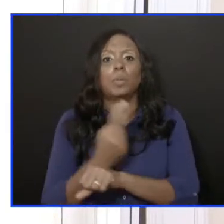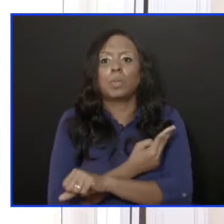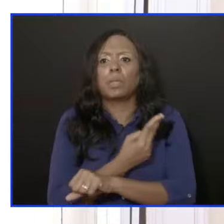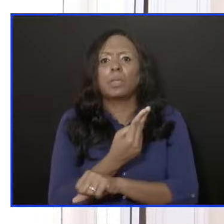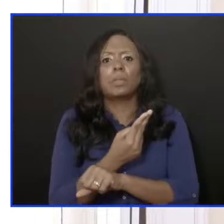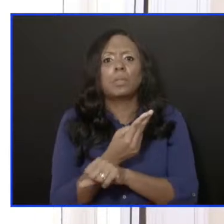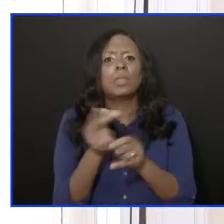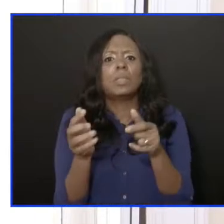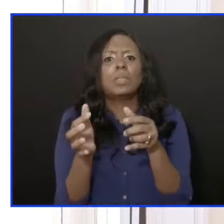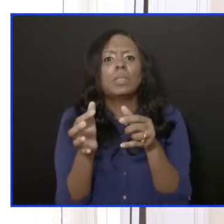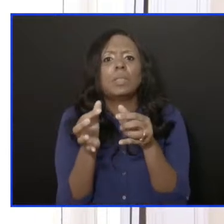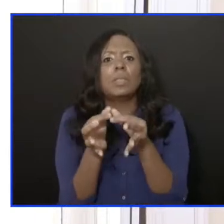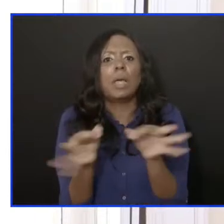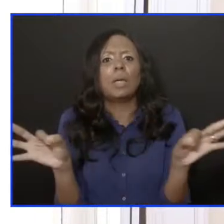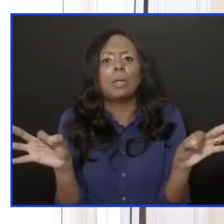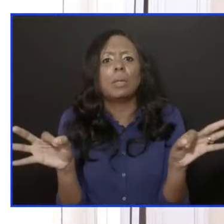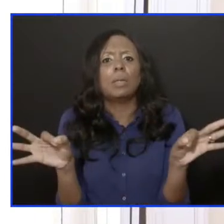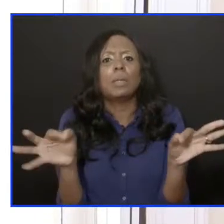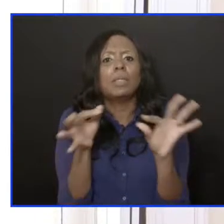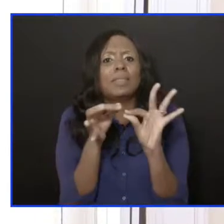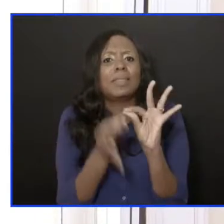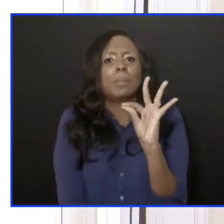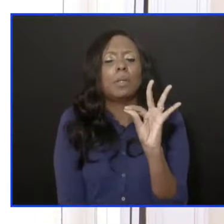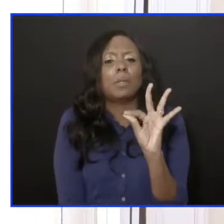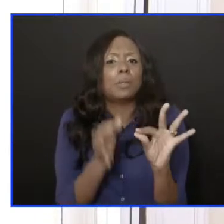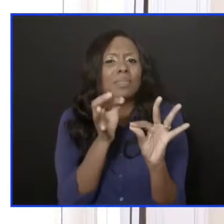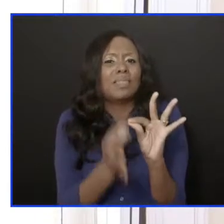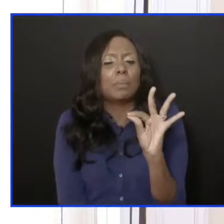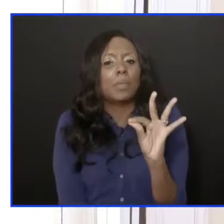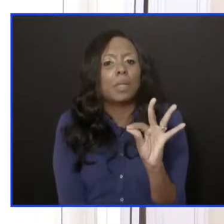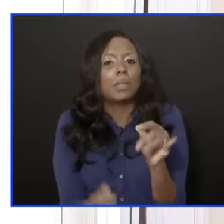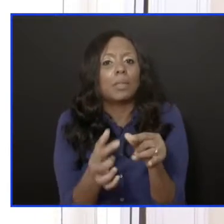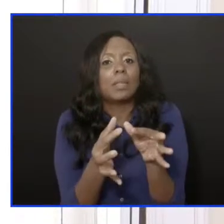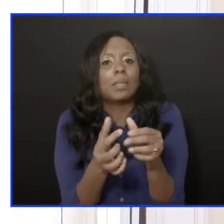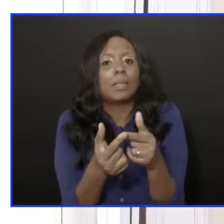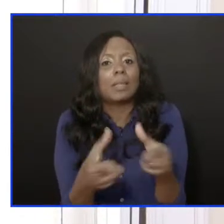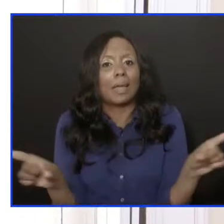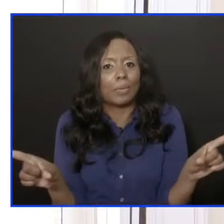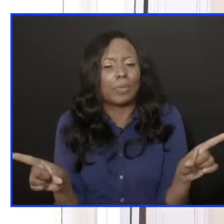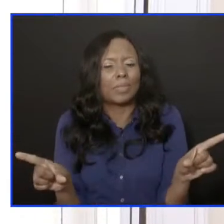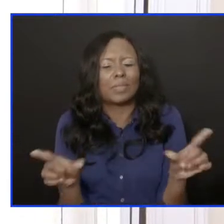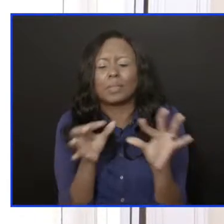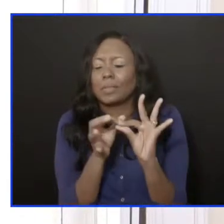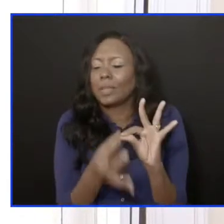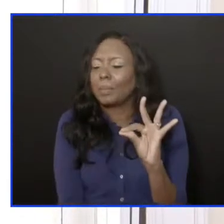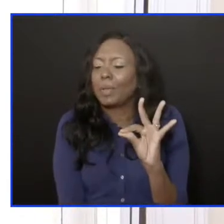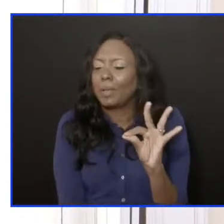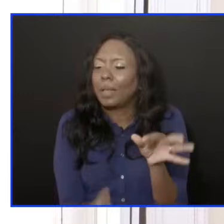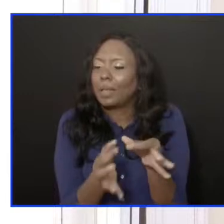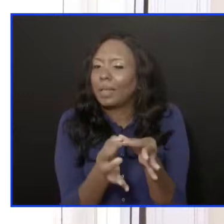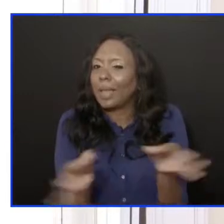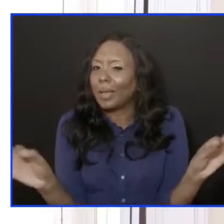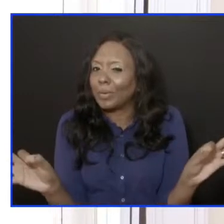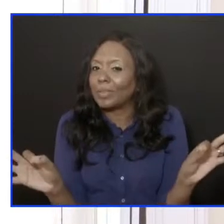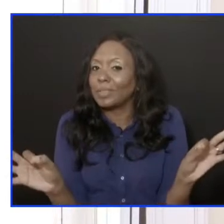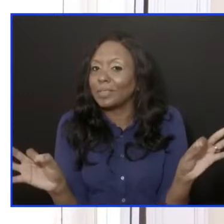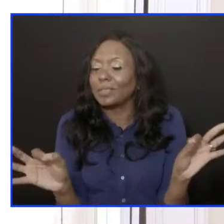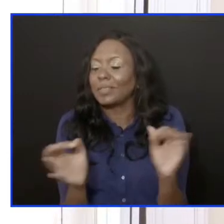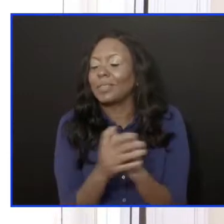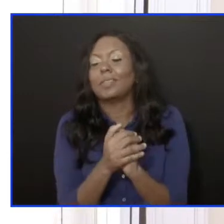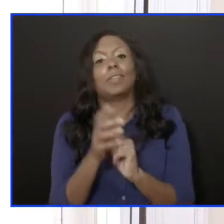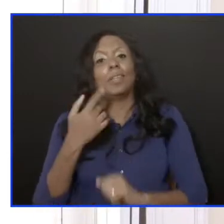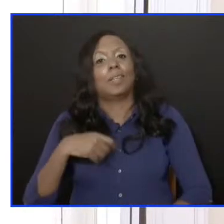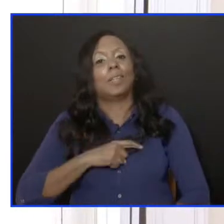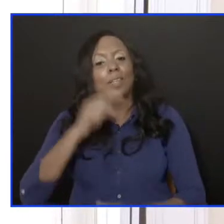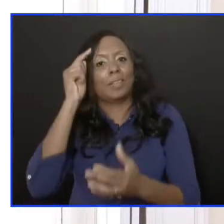possible so that that public education that is so critical can take place. We believe as well that we can